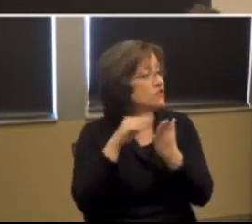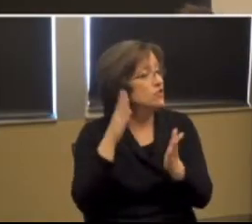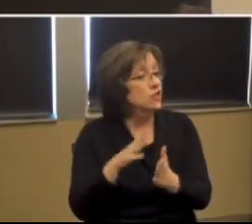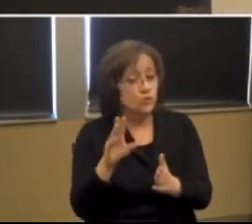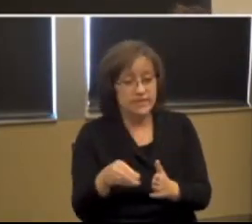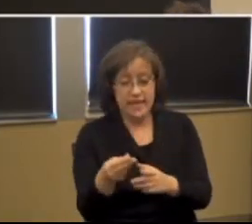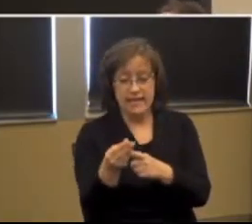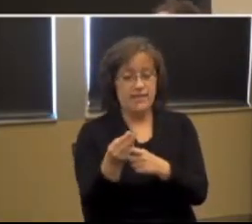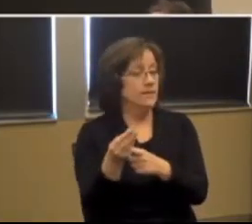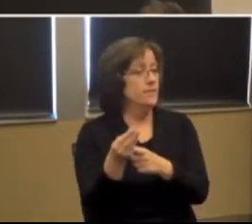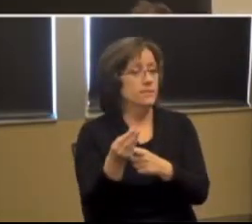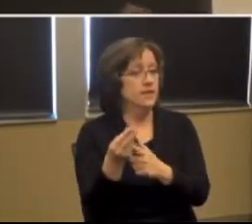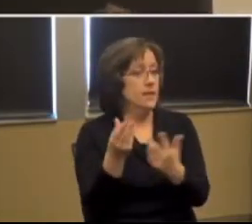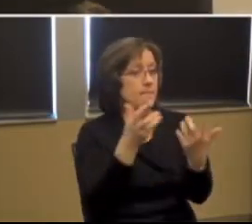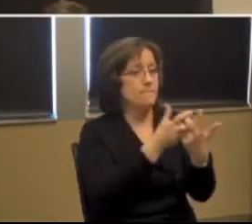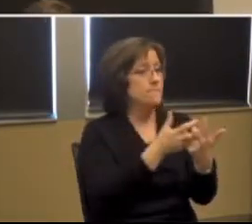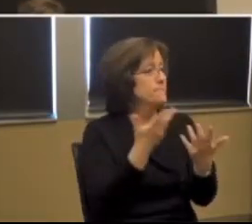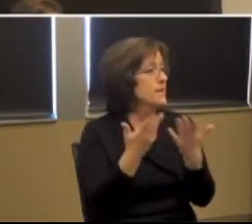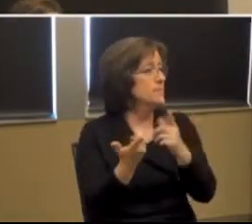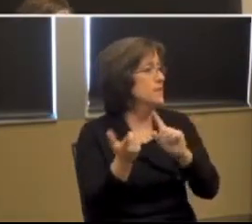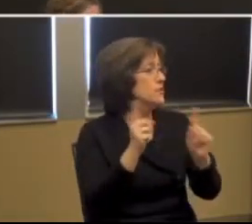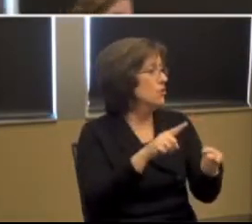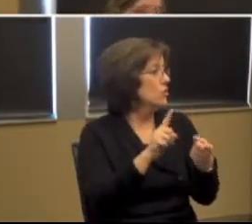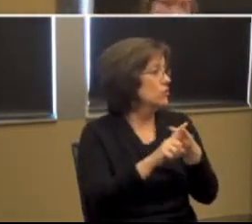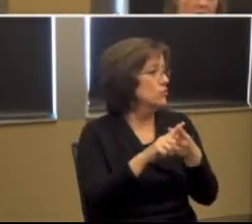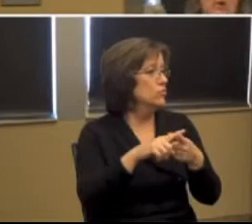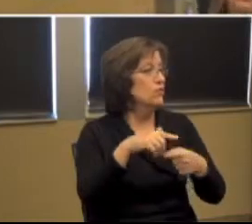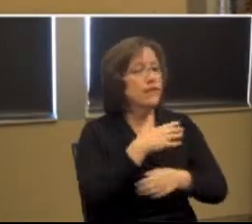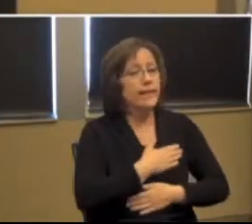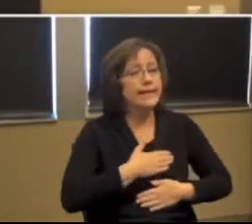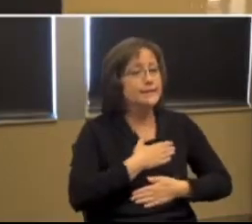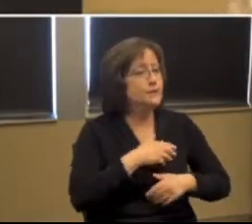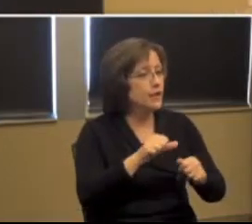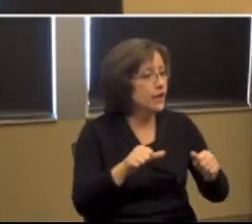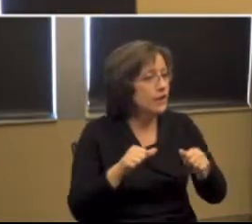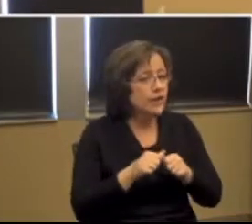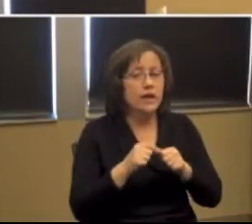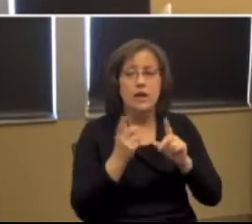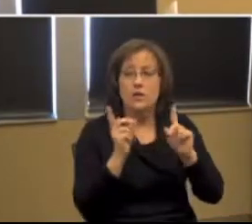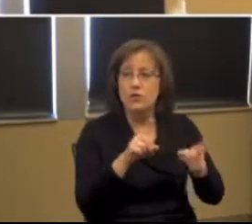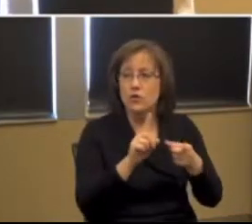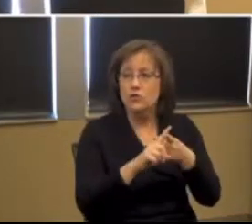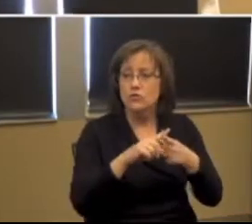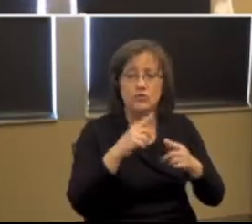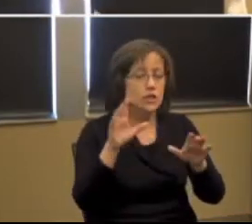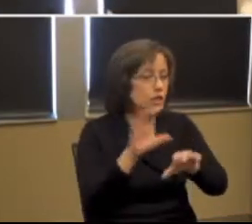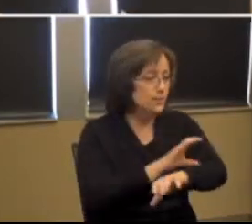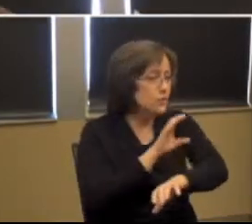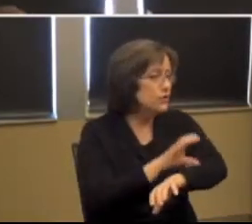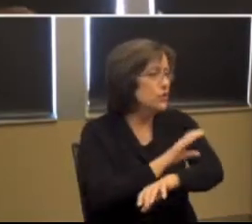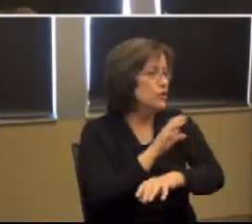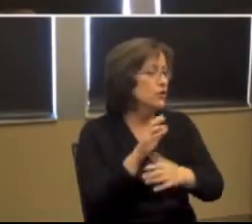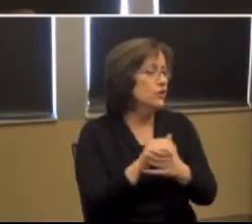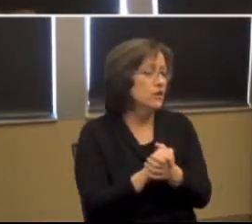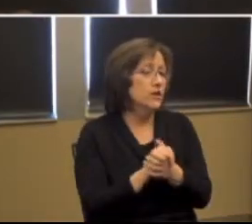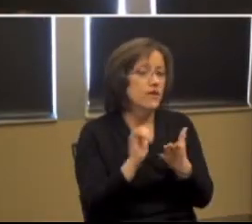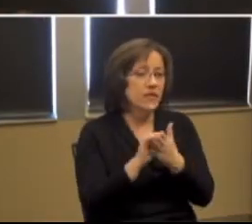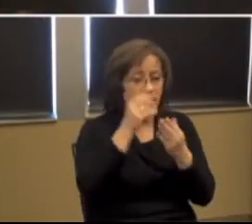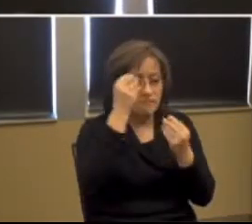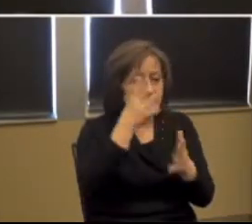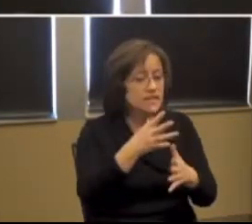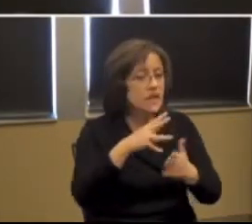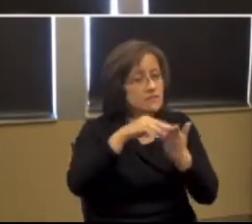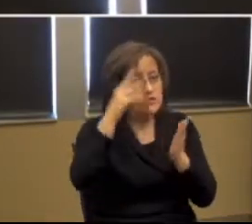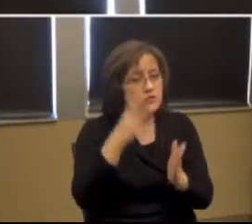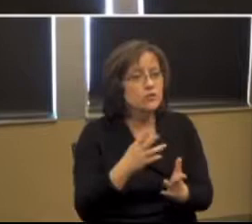they'll match it to, so it might be go to the leisure area, go to the computer. So that lets the student know